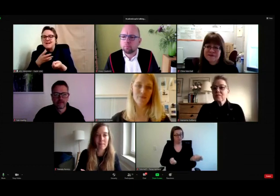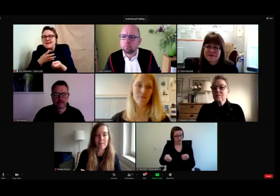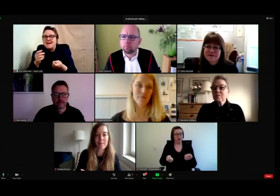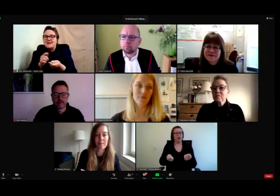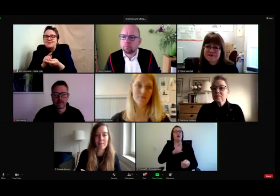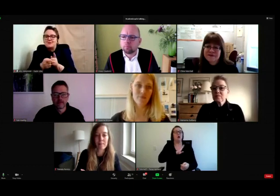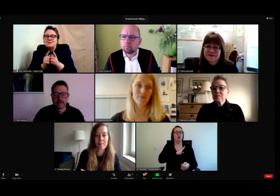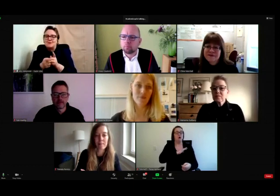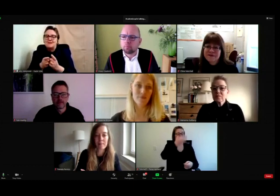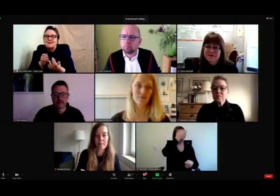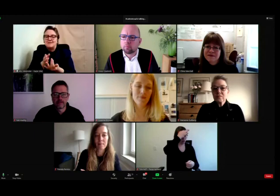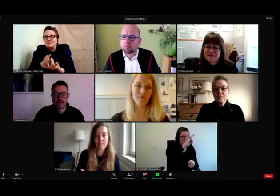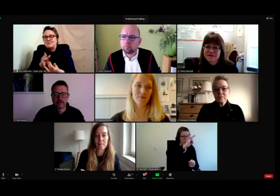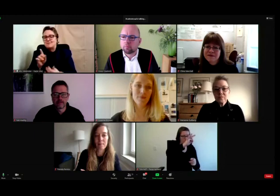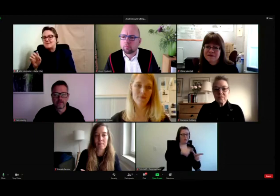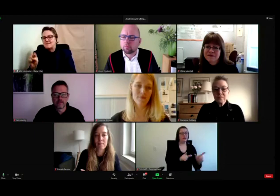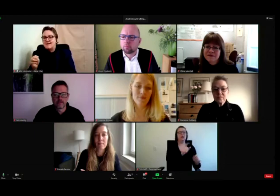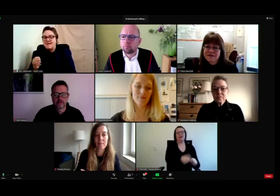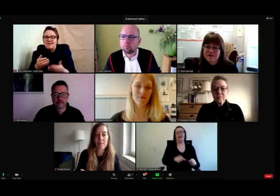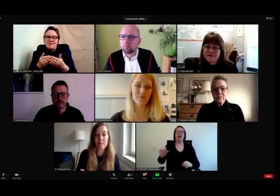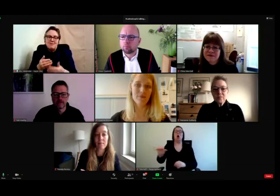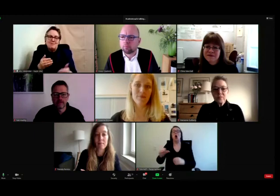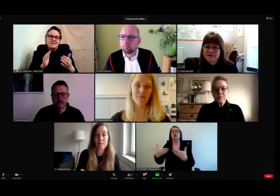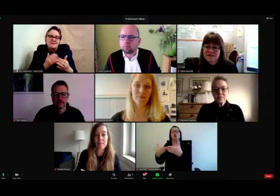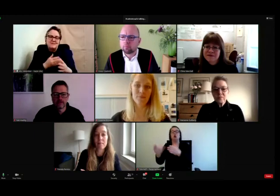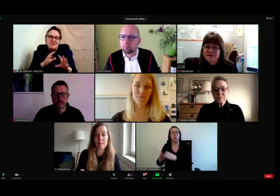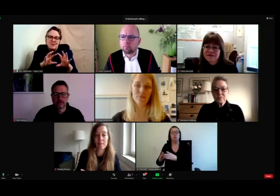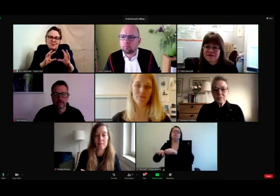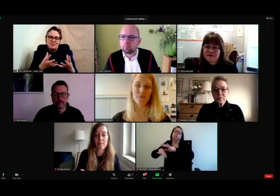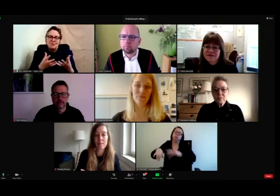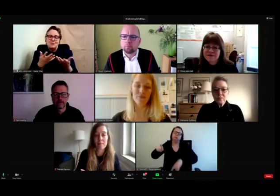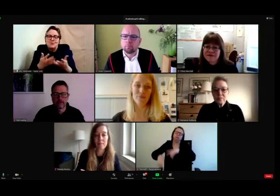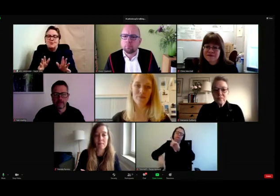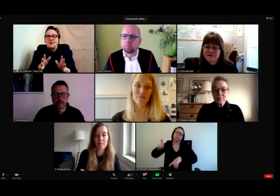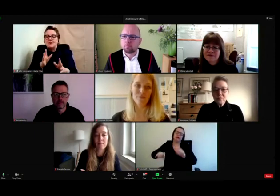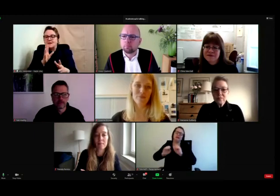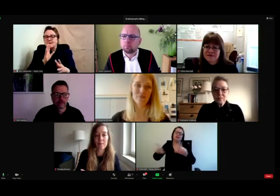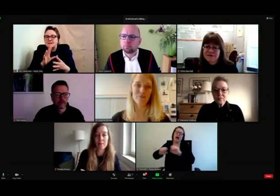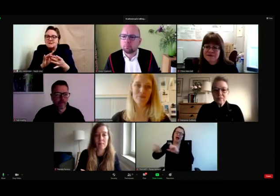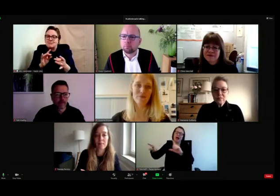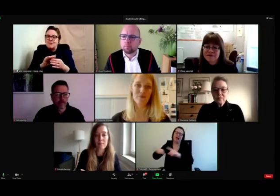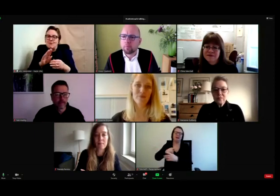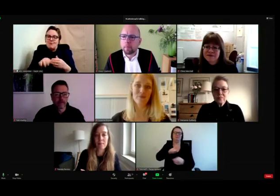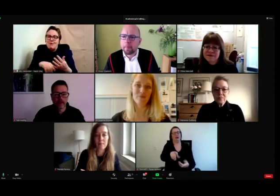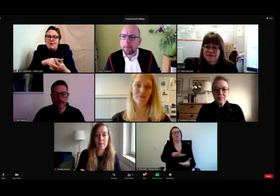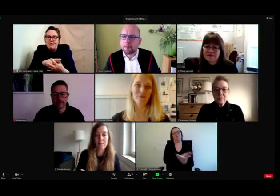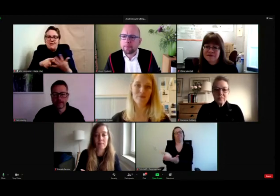between Tom and the rest of our group who already spoke all different languages to begin with.